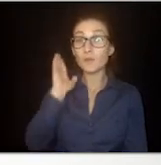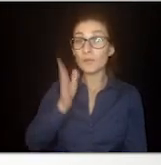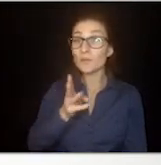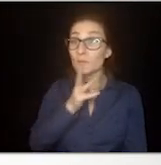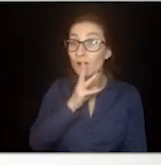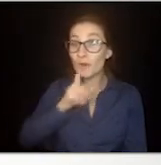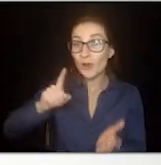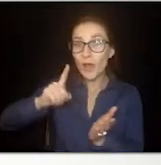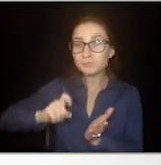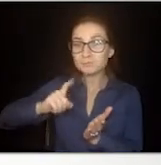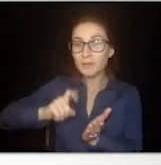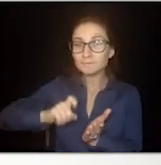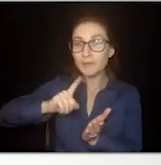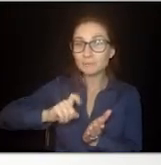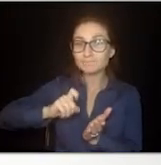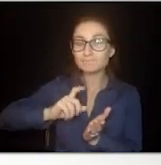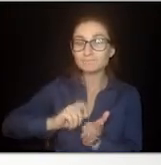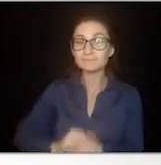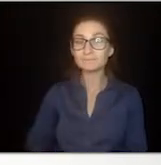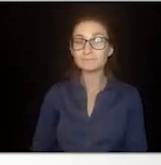We gotta spray the water.